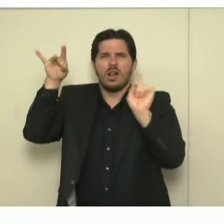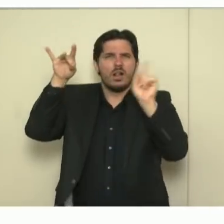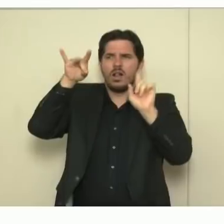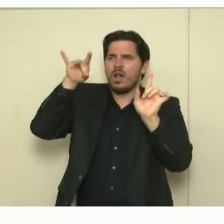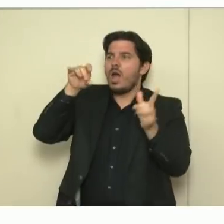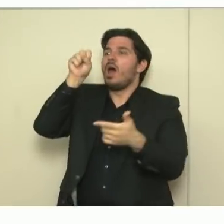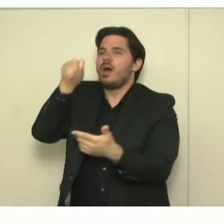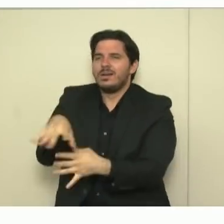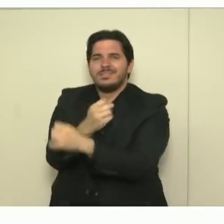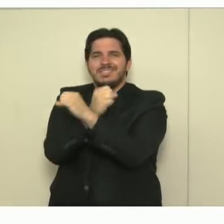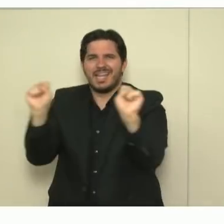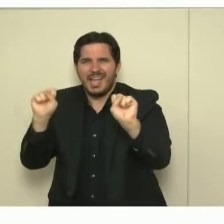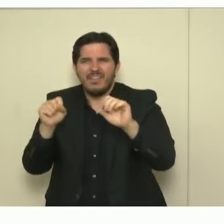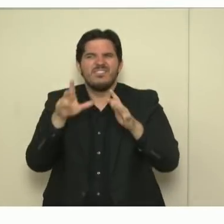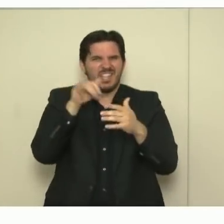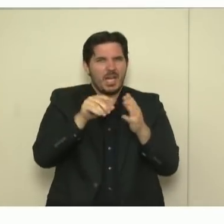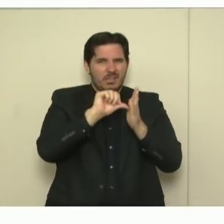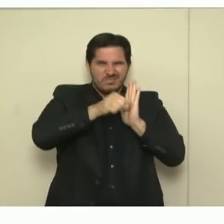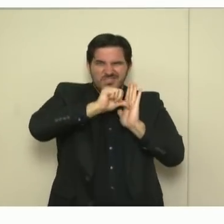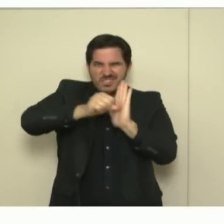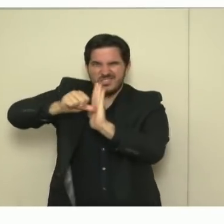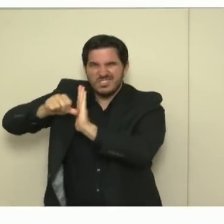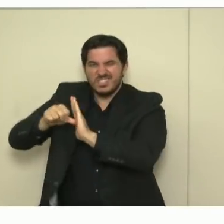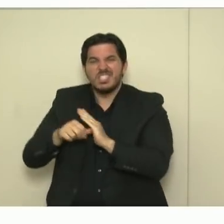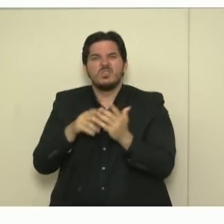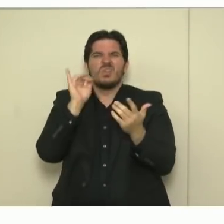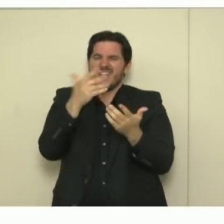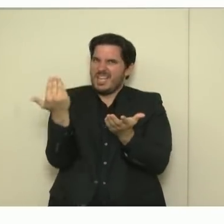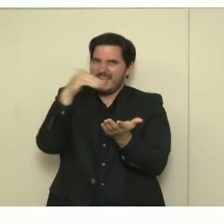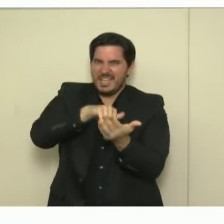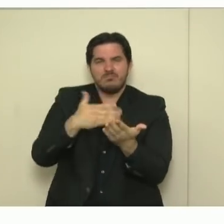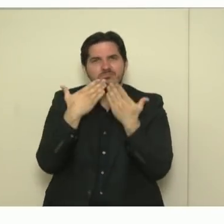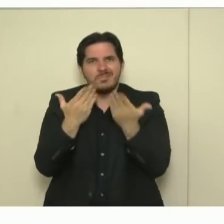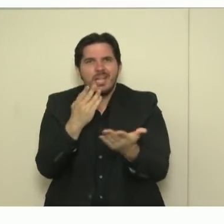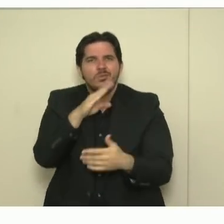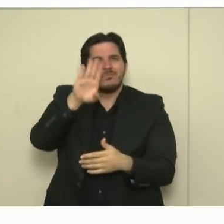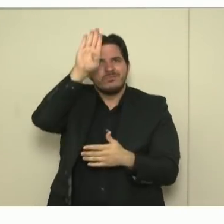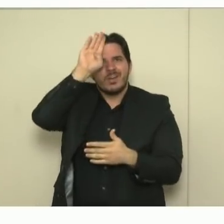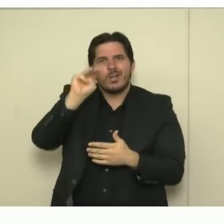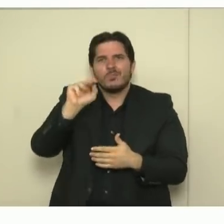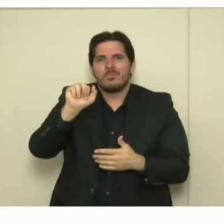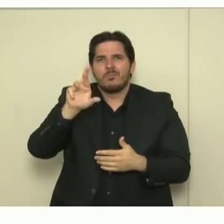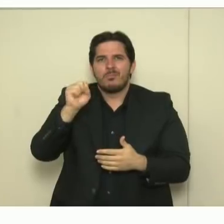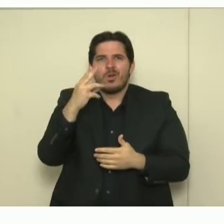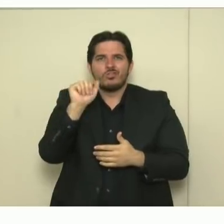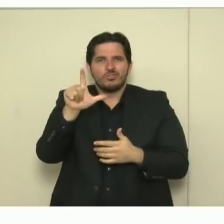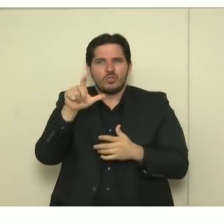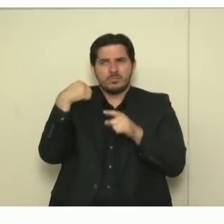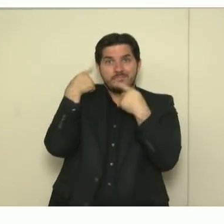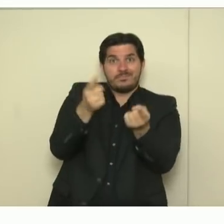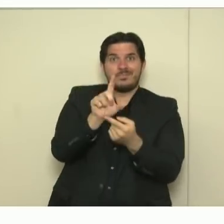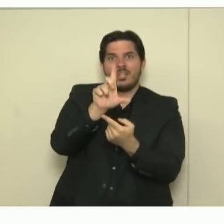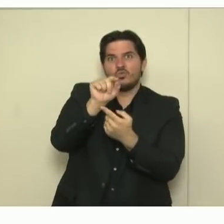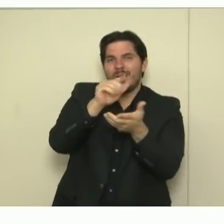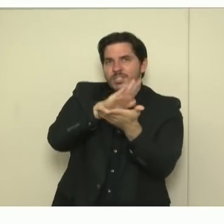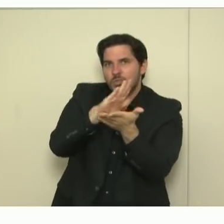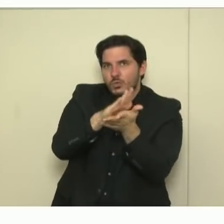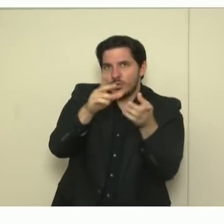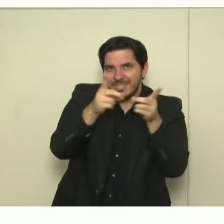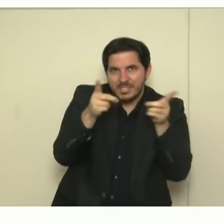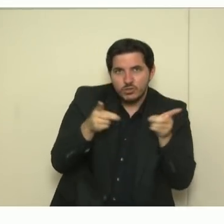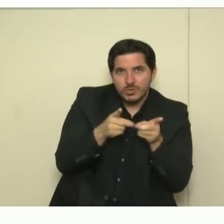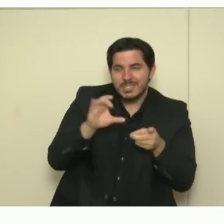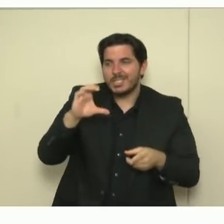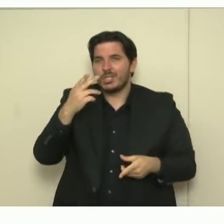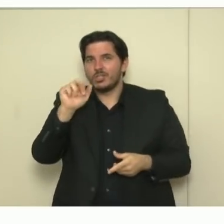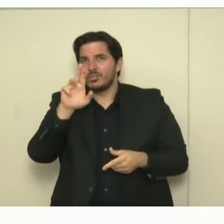districts around the state. So we want to thank the fire marshals who have been out into the 20 school districts and the charter schools that have opened up